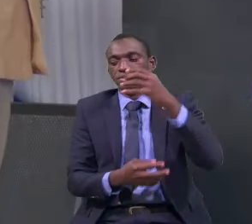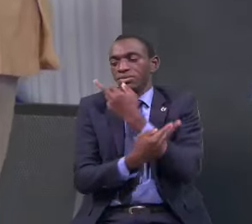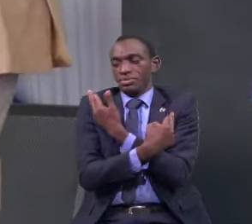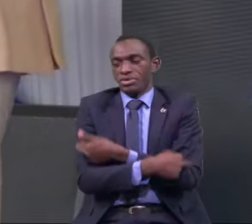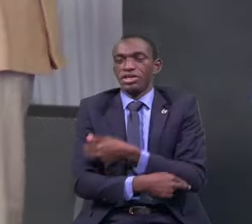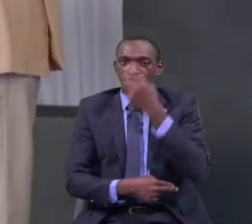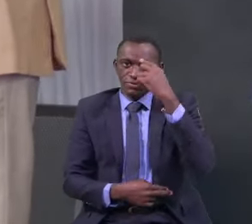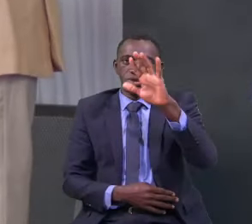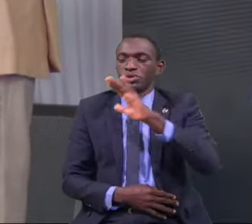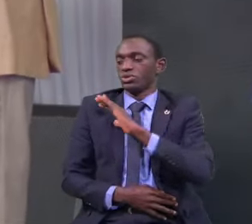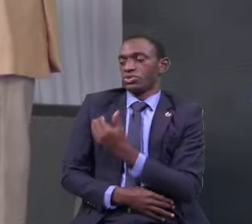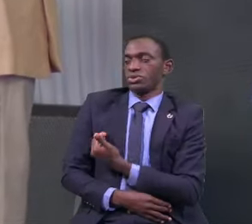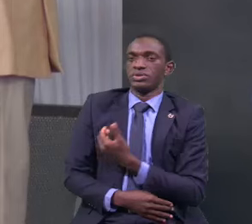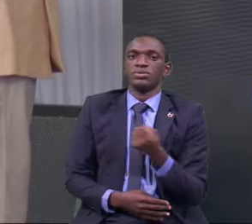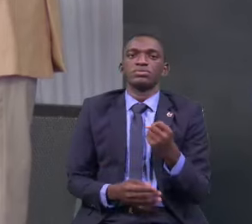souls.